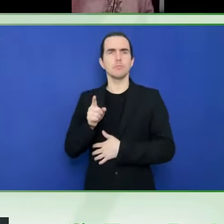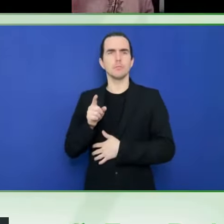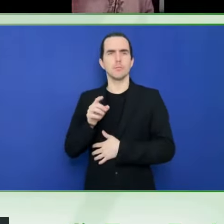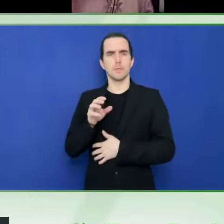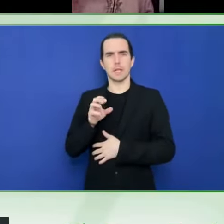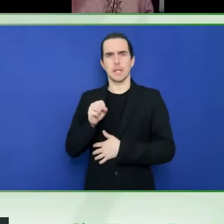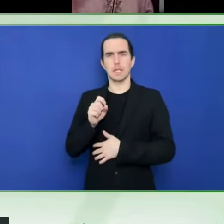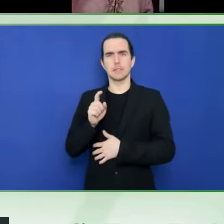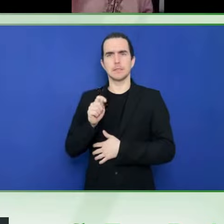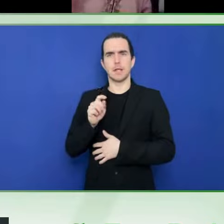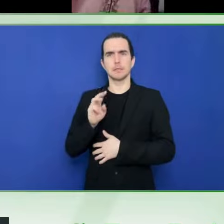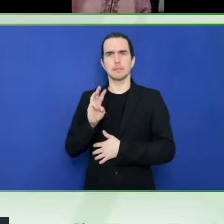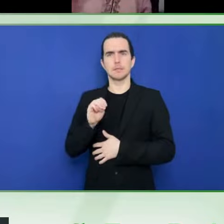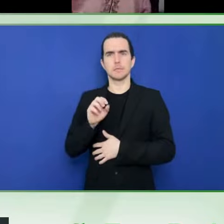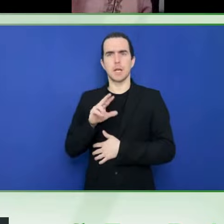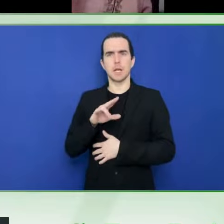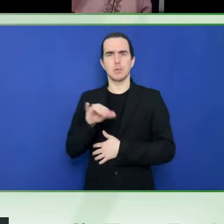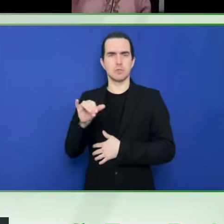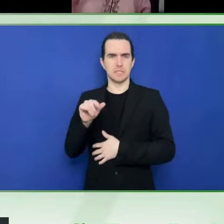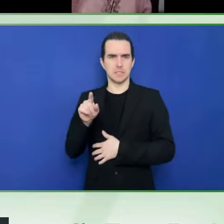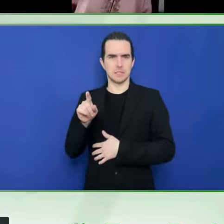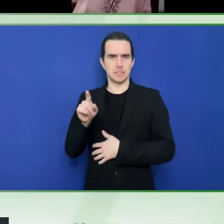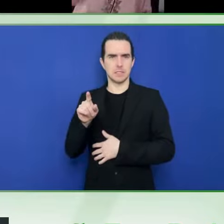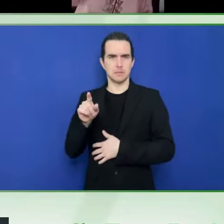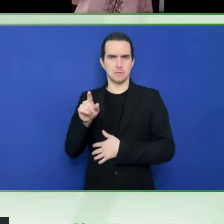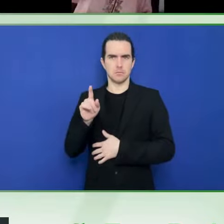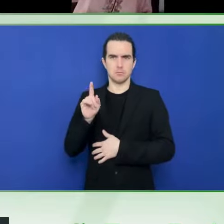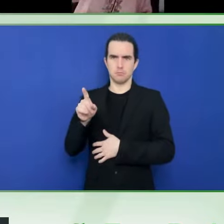their businesses by the payment